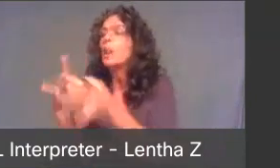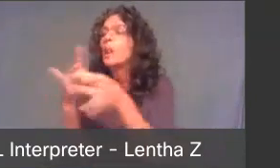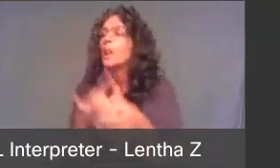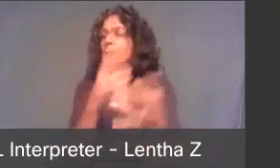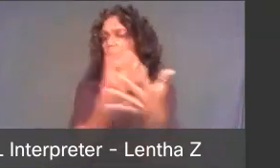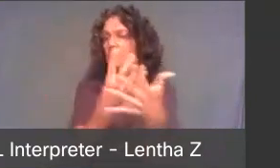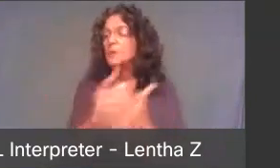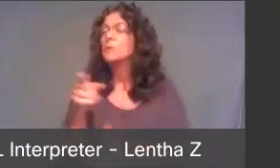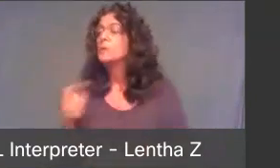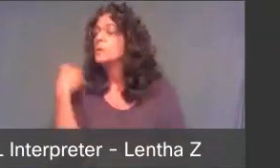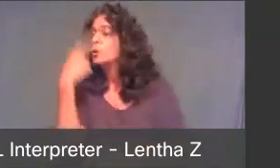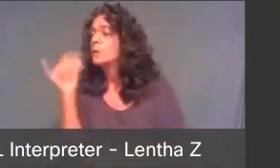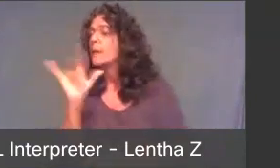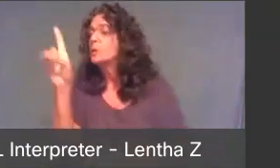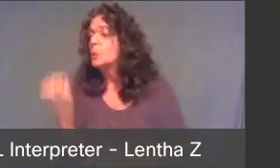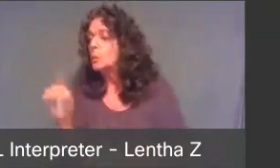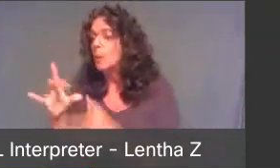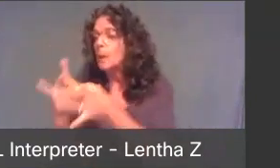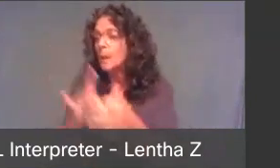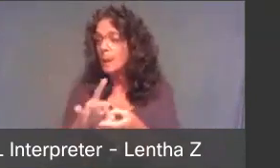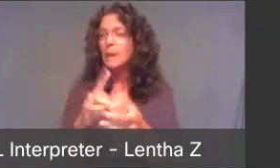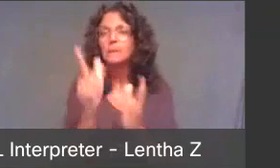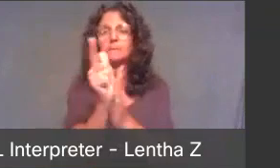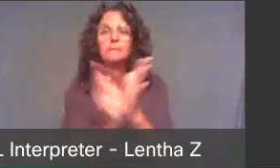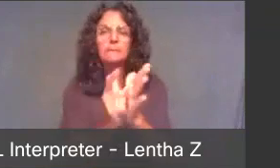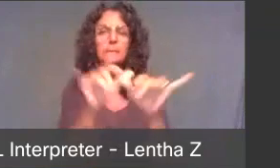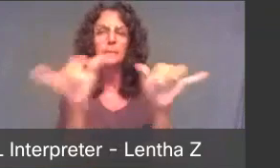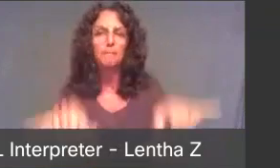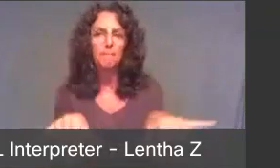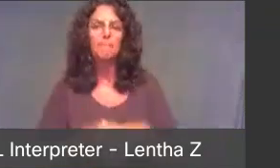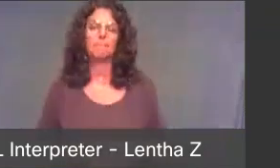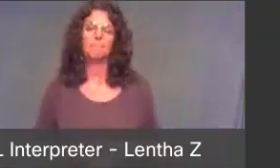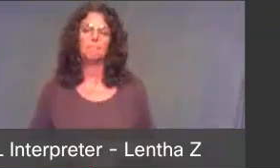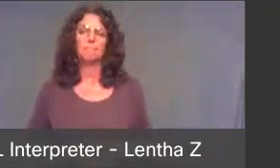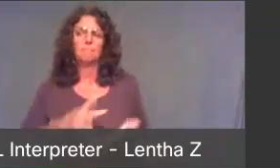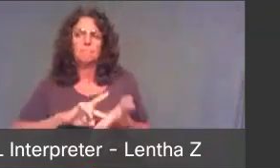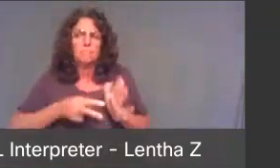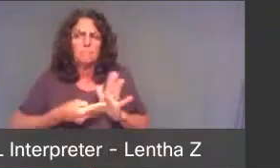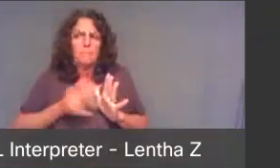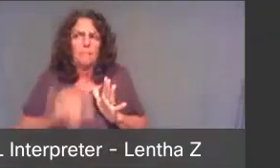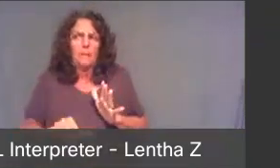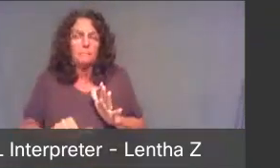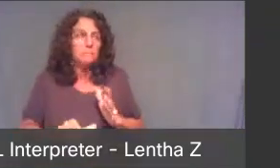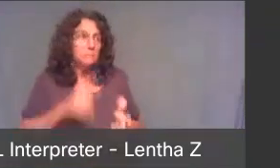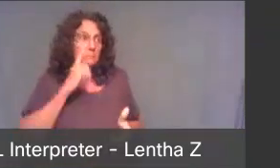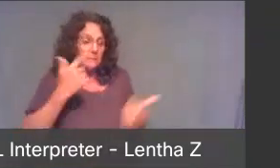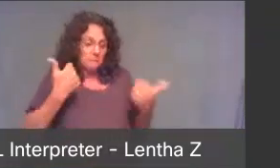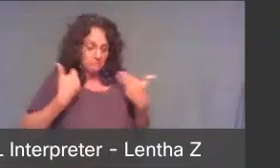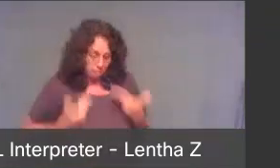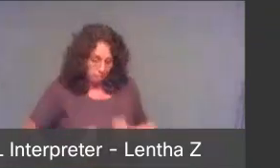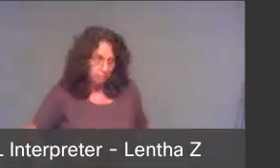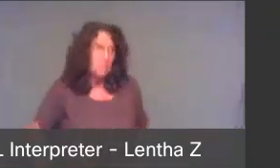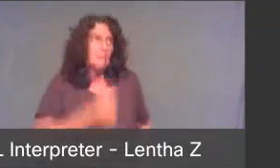belong in prison or jail. And what does that mean, right? Was it because I was in my Catholic